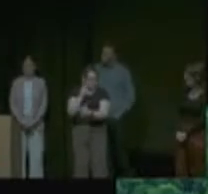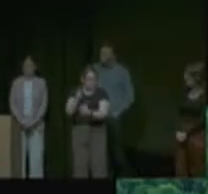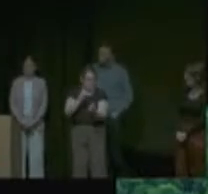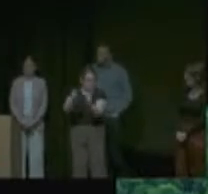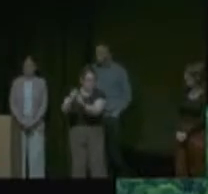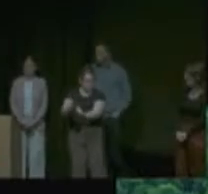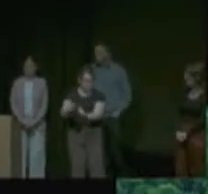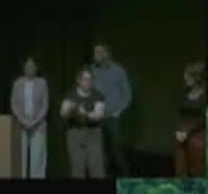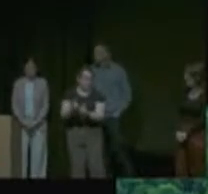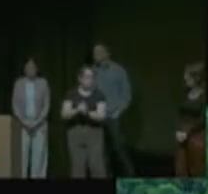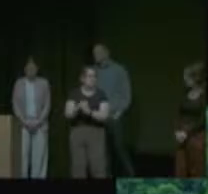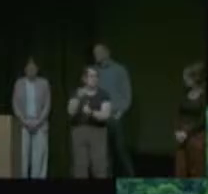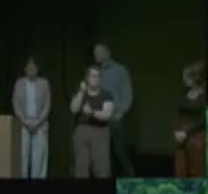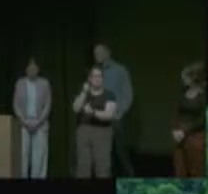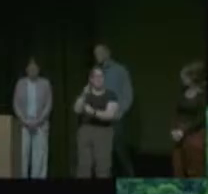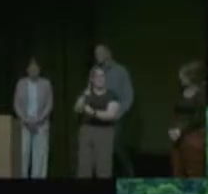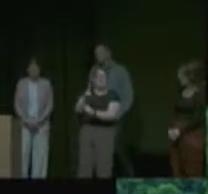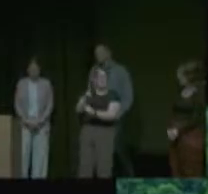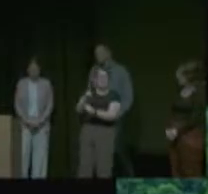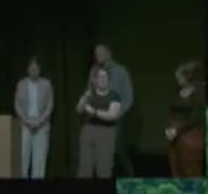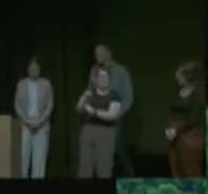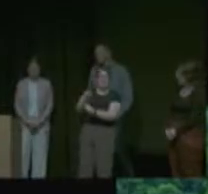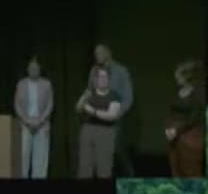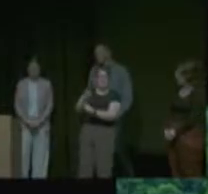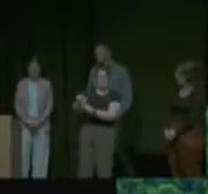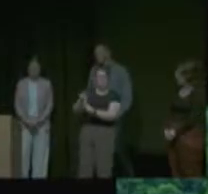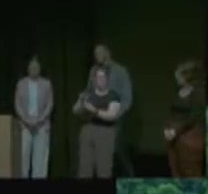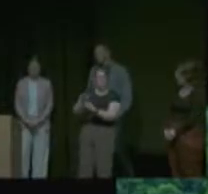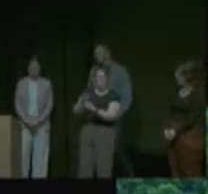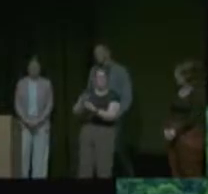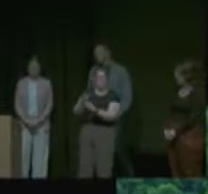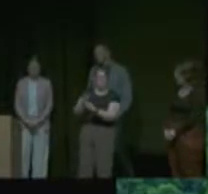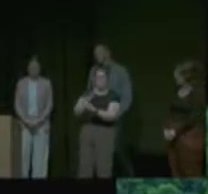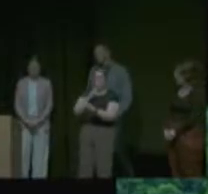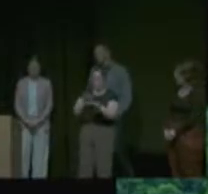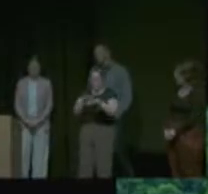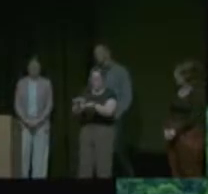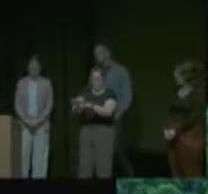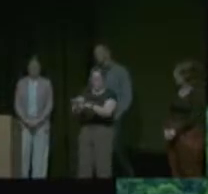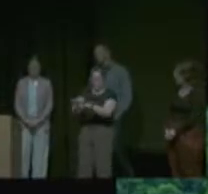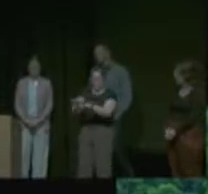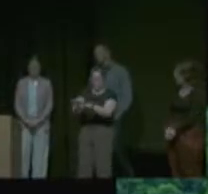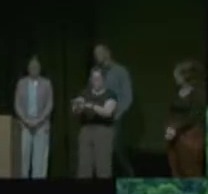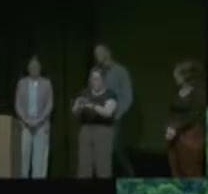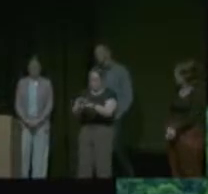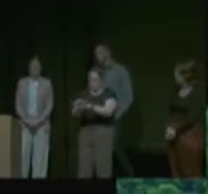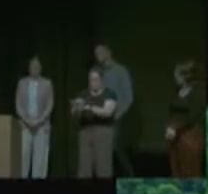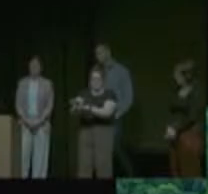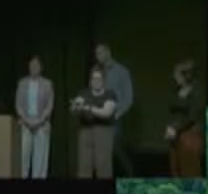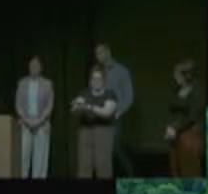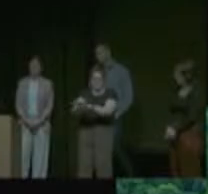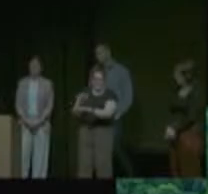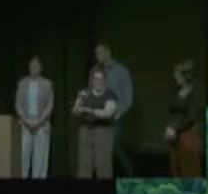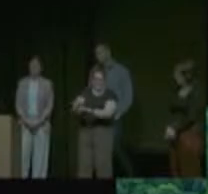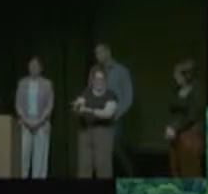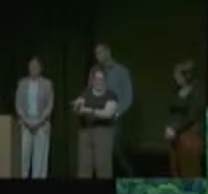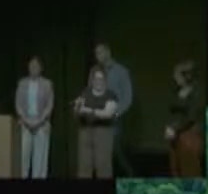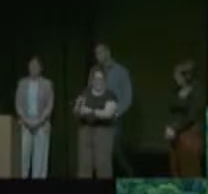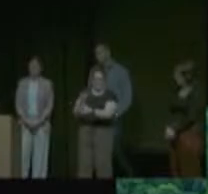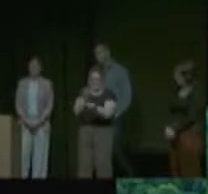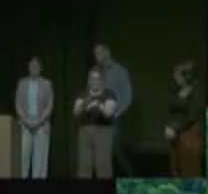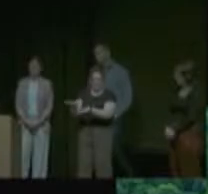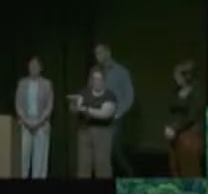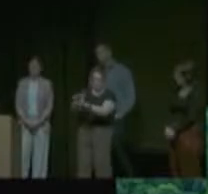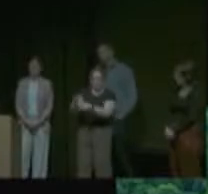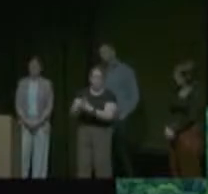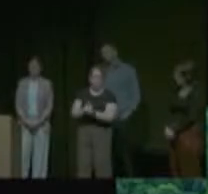really stalls that water. But you'll see this combination of things take place. Typically, temperature and